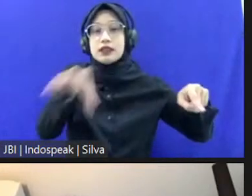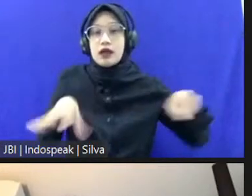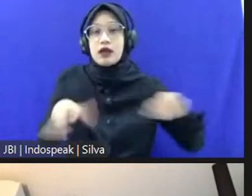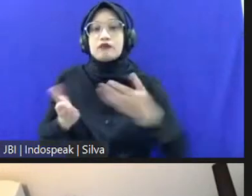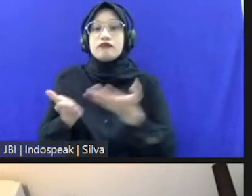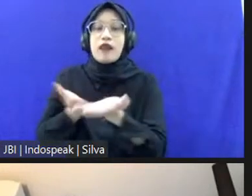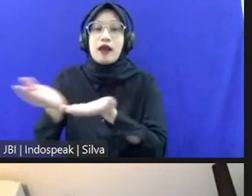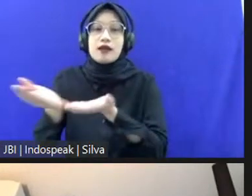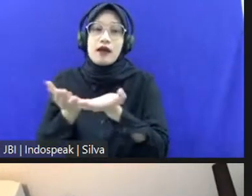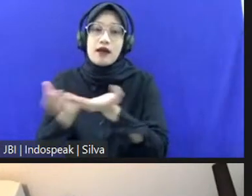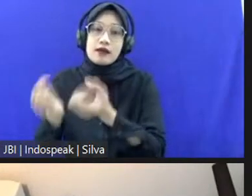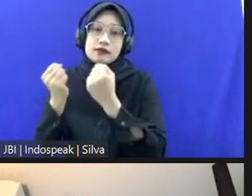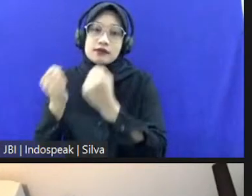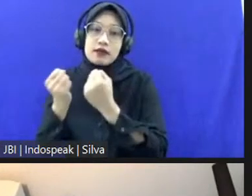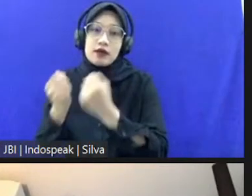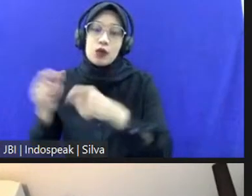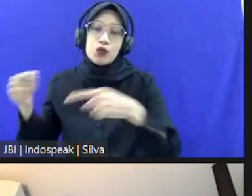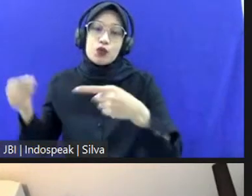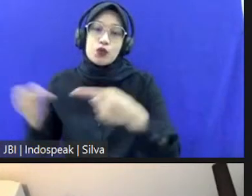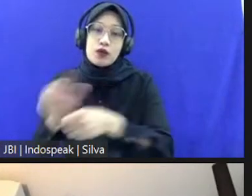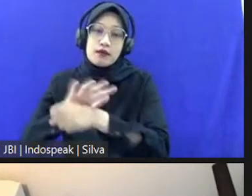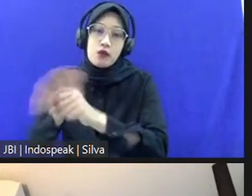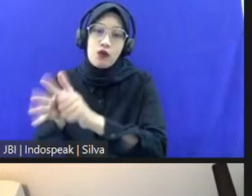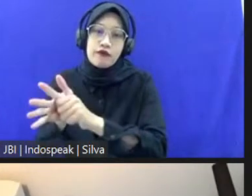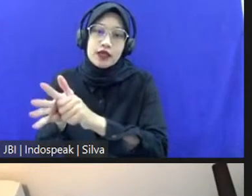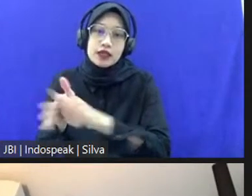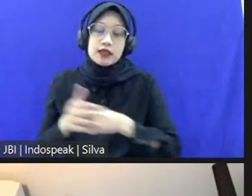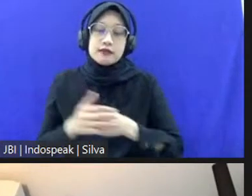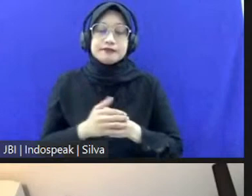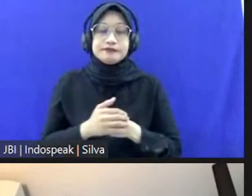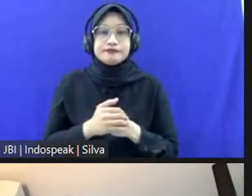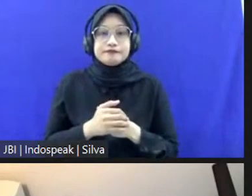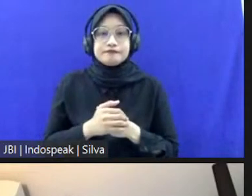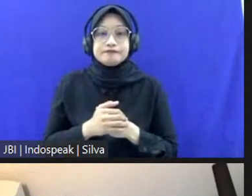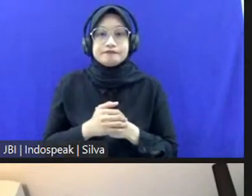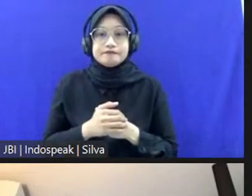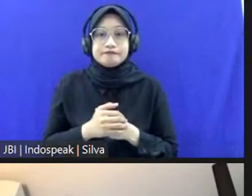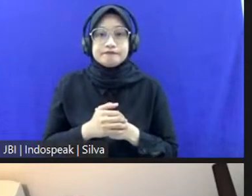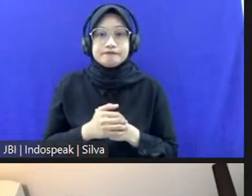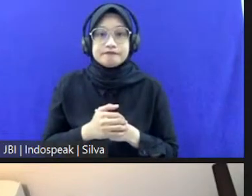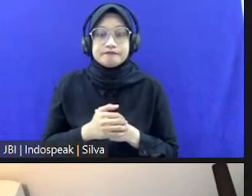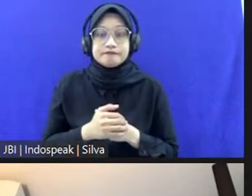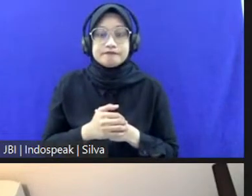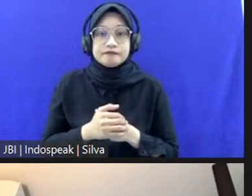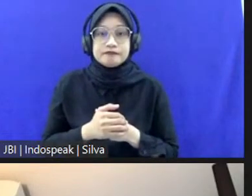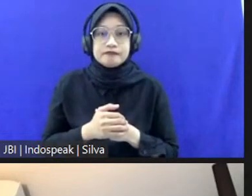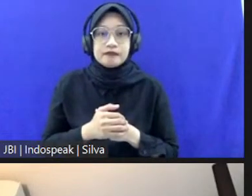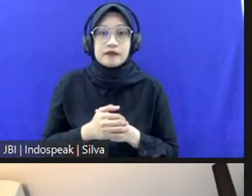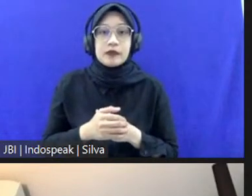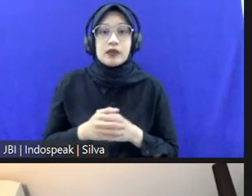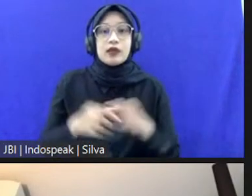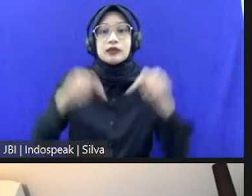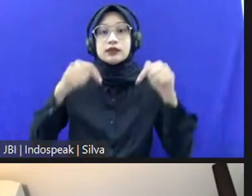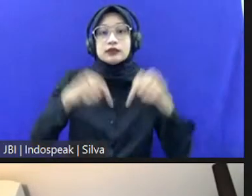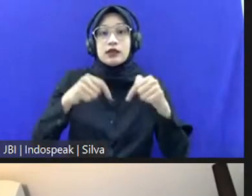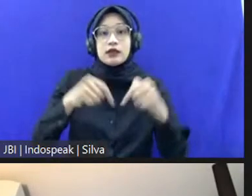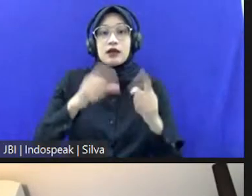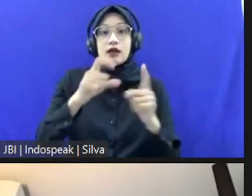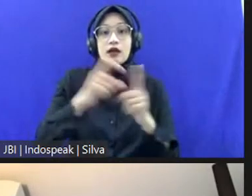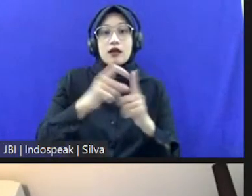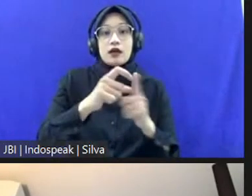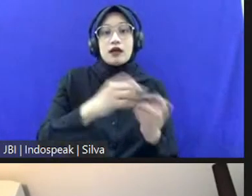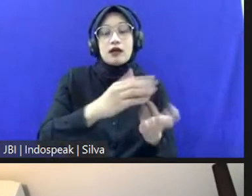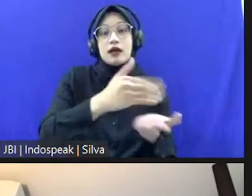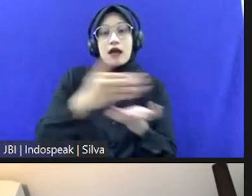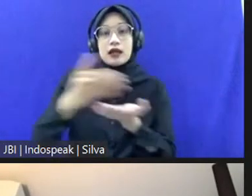be so large as to undermine the actual treatments, because the data that have been used